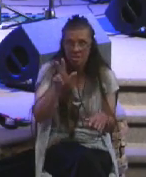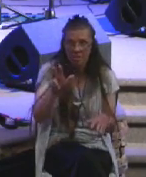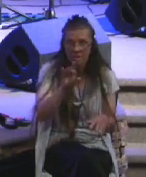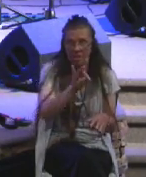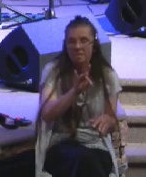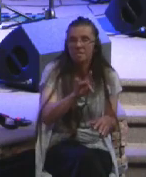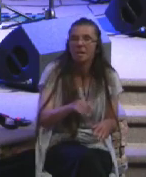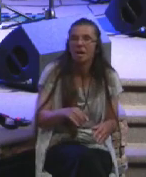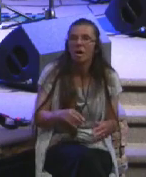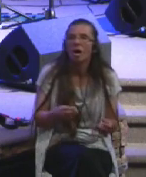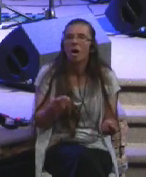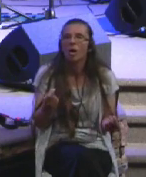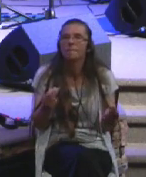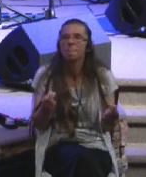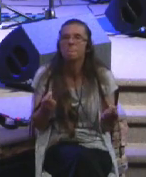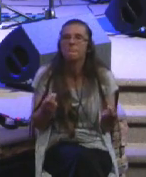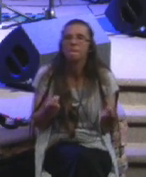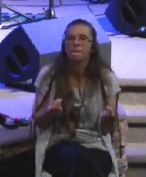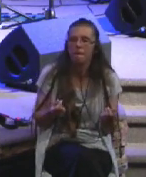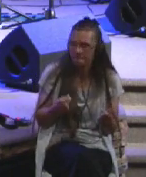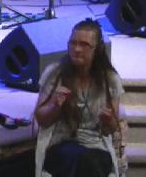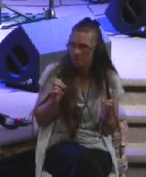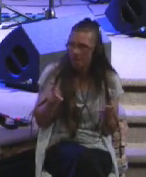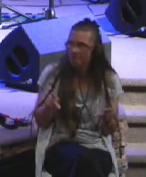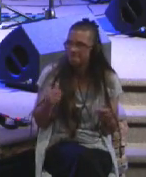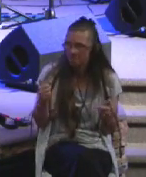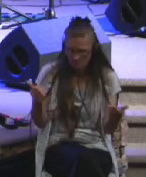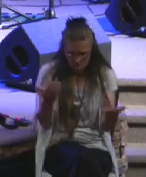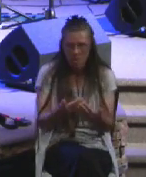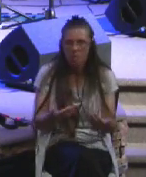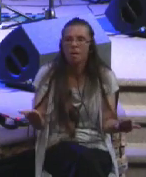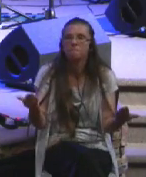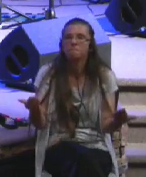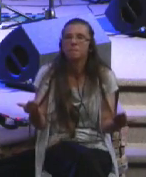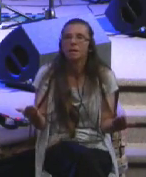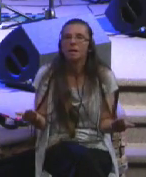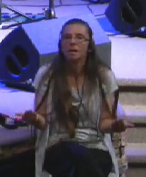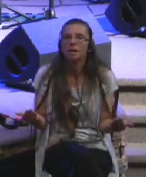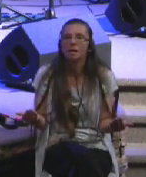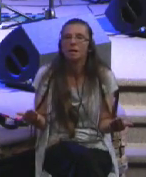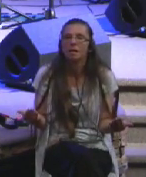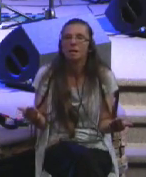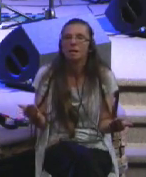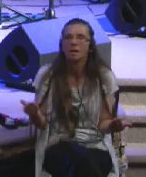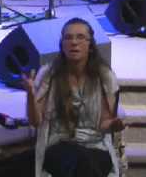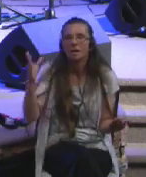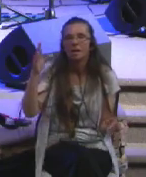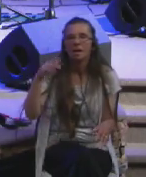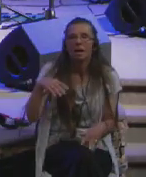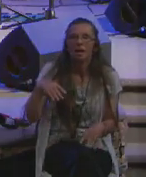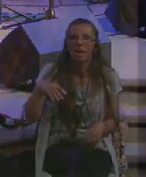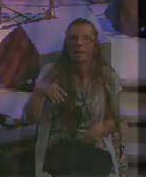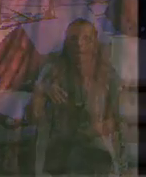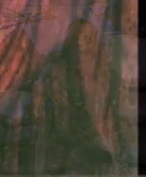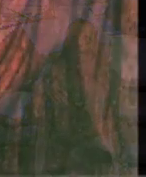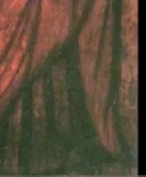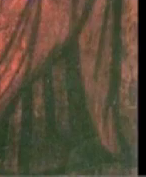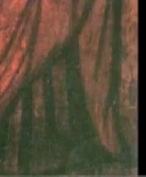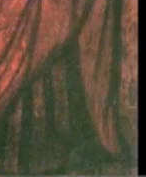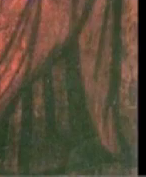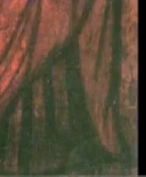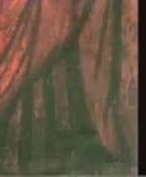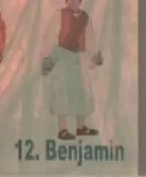All right, hurry up. I want lunch. Okay, you're with me. Stay with me. Here we go. The sons of Jacob, we want to look at them. There are 12 sons